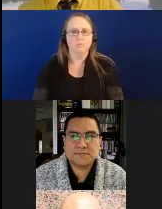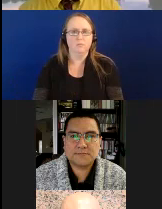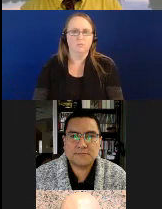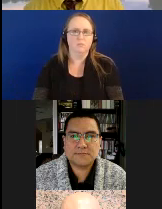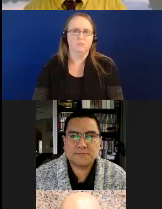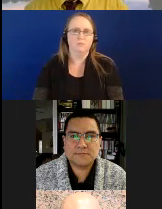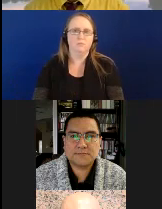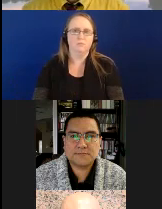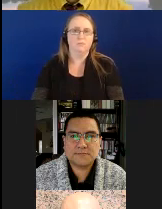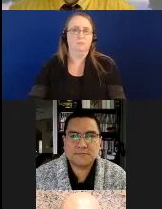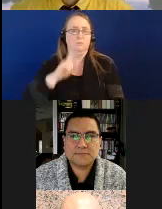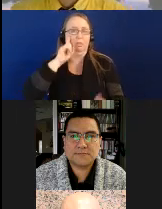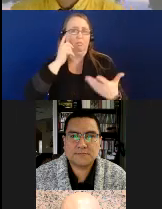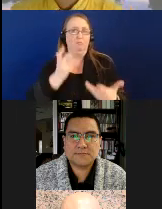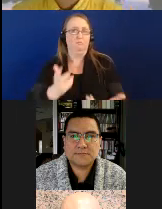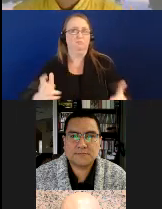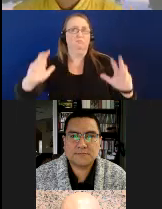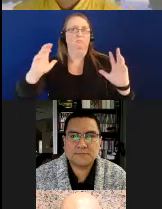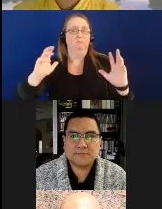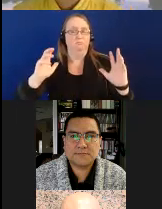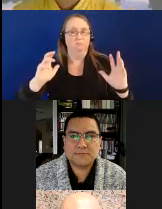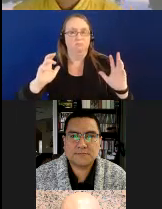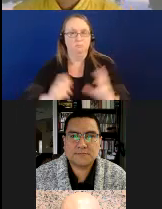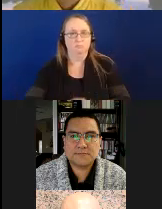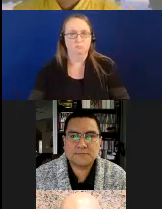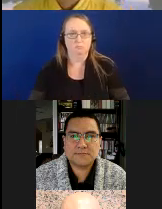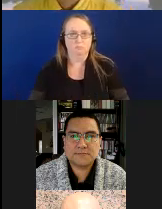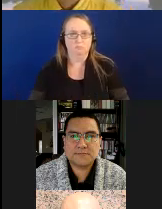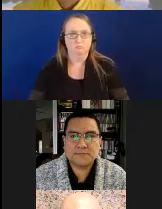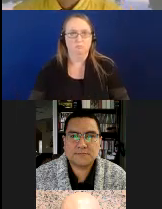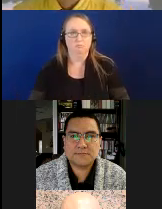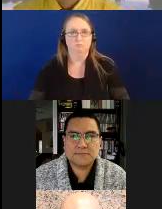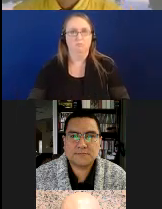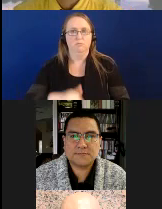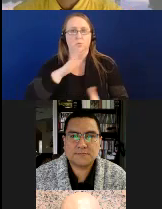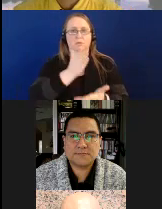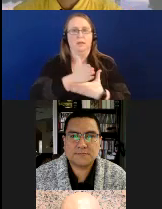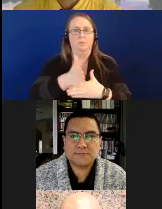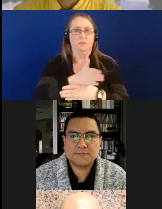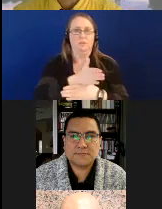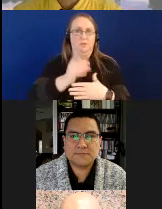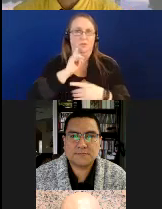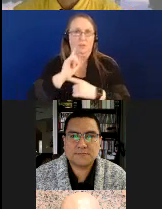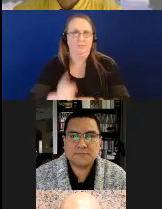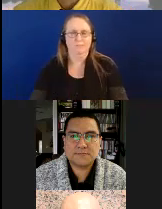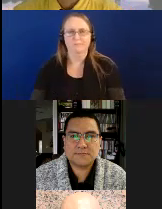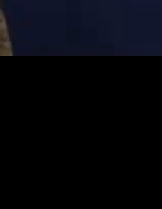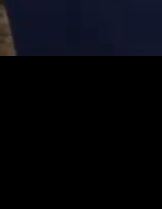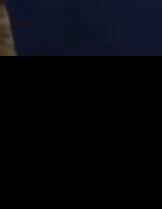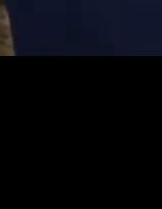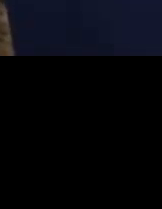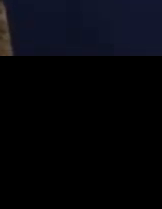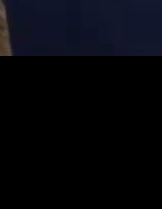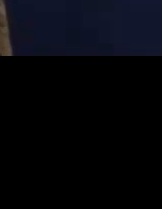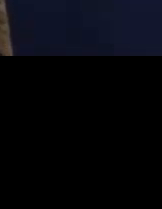Okay, I think that's all I had. And I am going to stop sharing for a second.